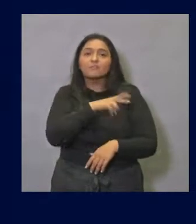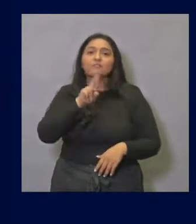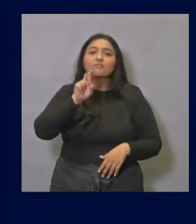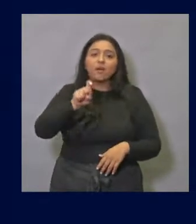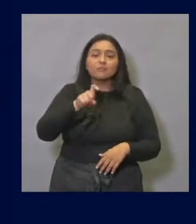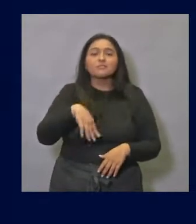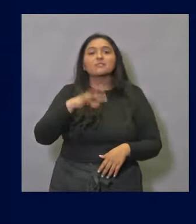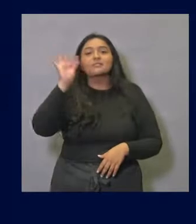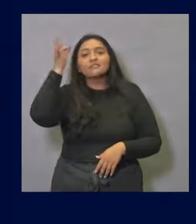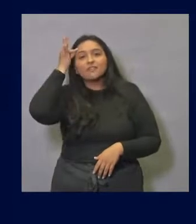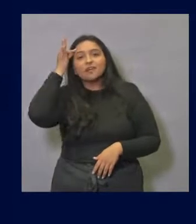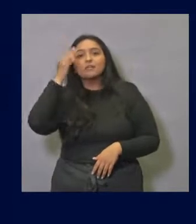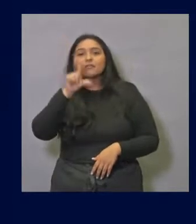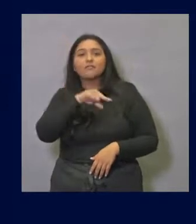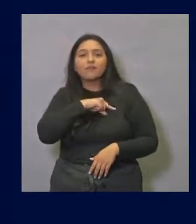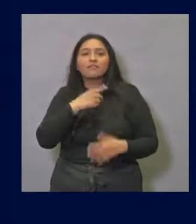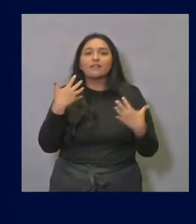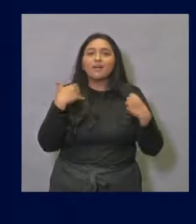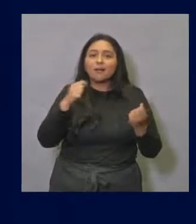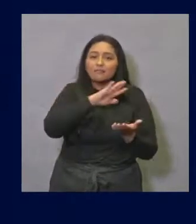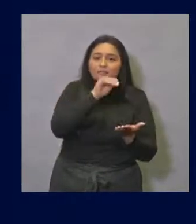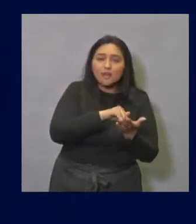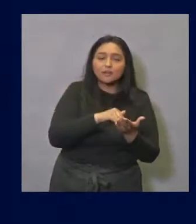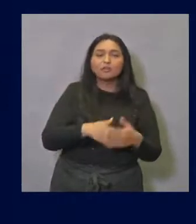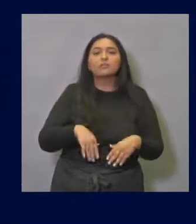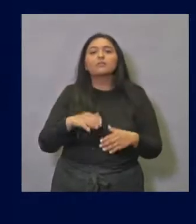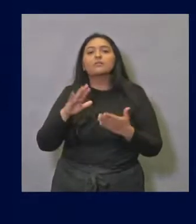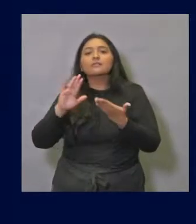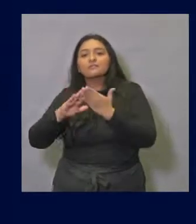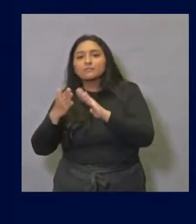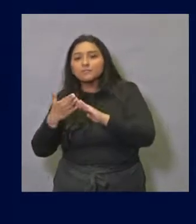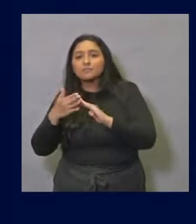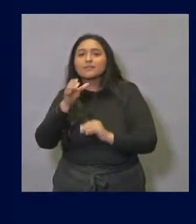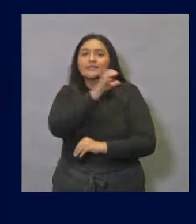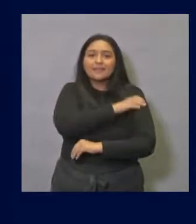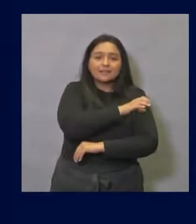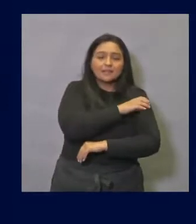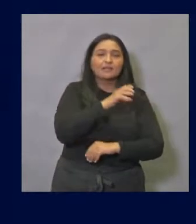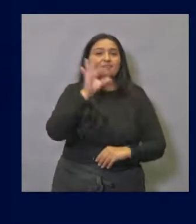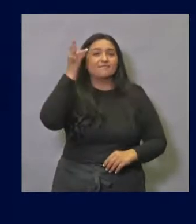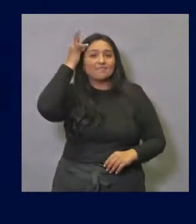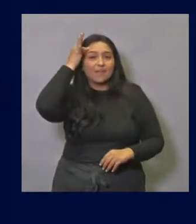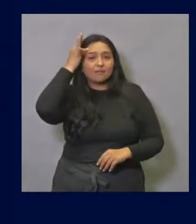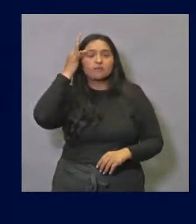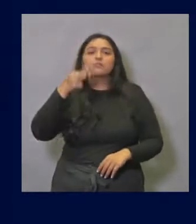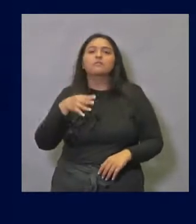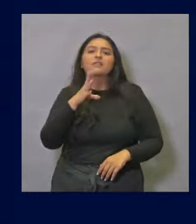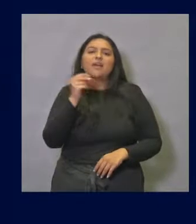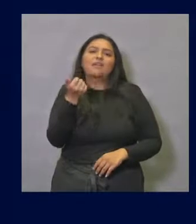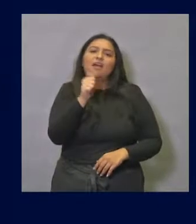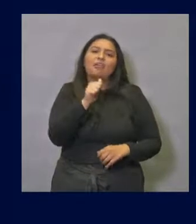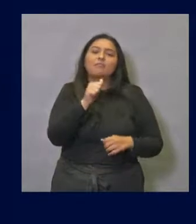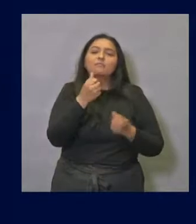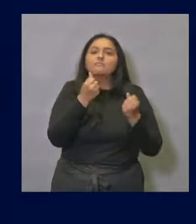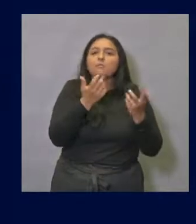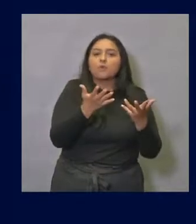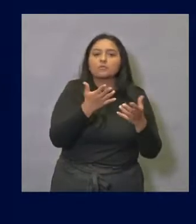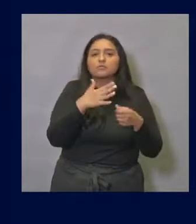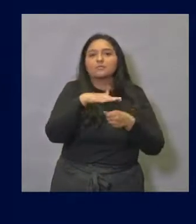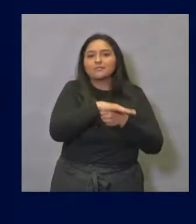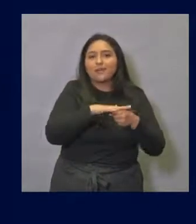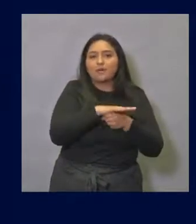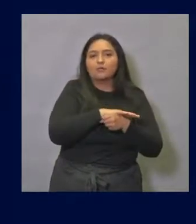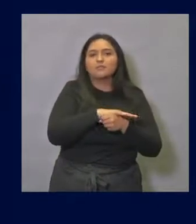centers, community clinics, city, and the federal government, along with multi-county entities. And we do thank all